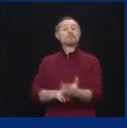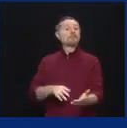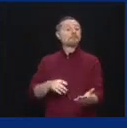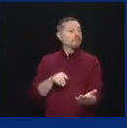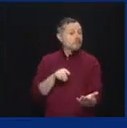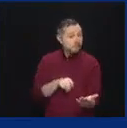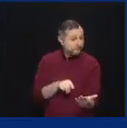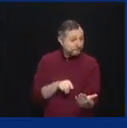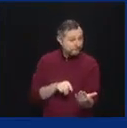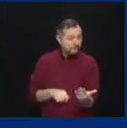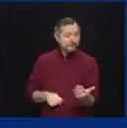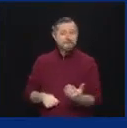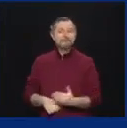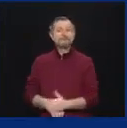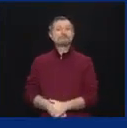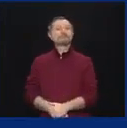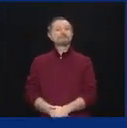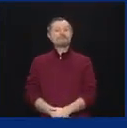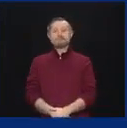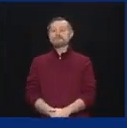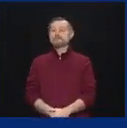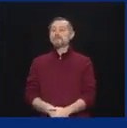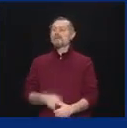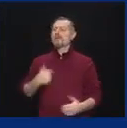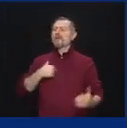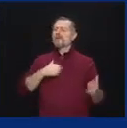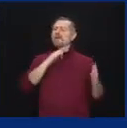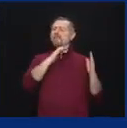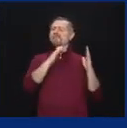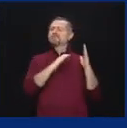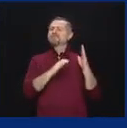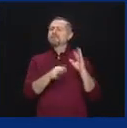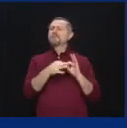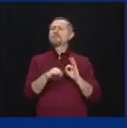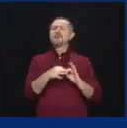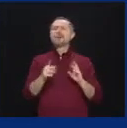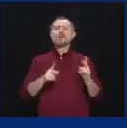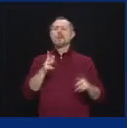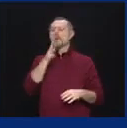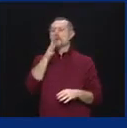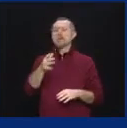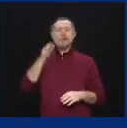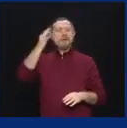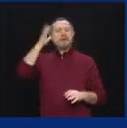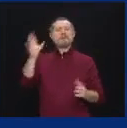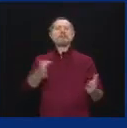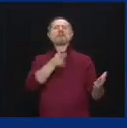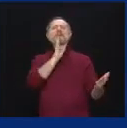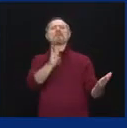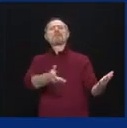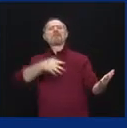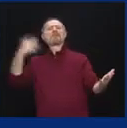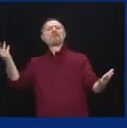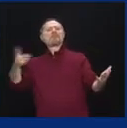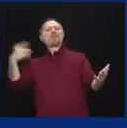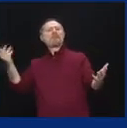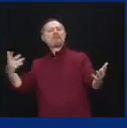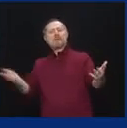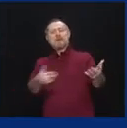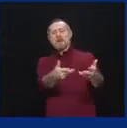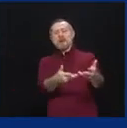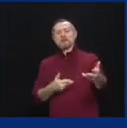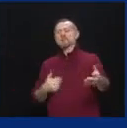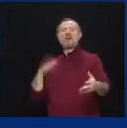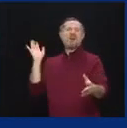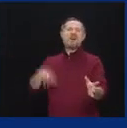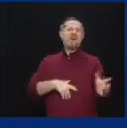going to say here, I'm going to abbreviate this because no one likes when governors read really long proclamations. So I know that, right? You like a little shorter? Okay, I can be a little